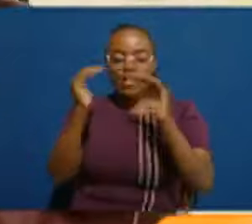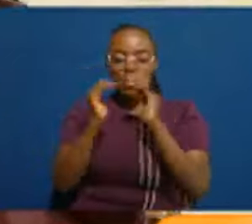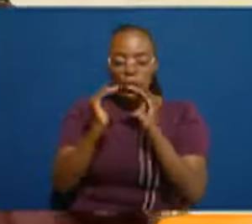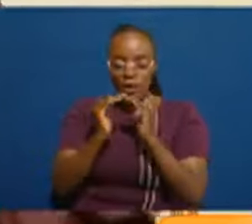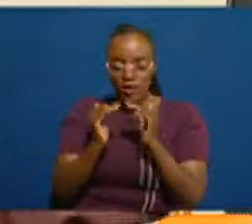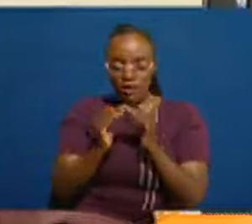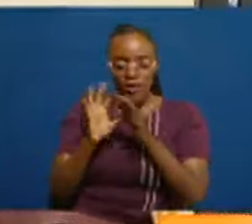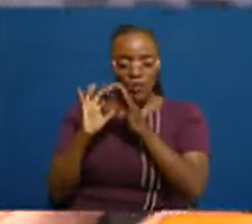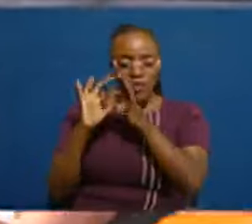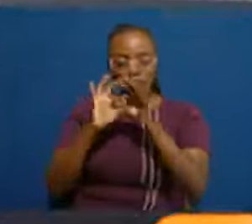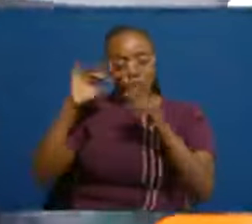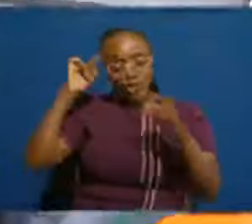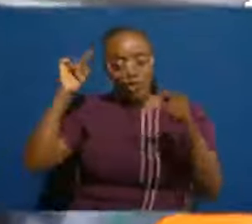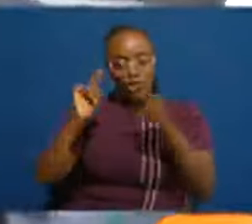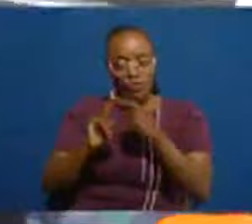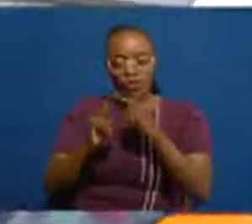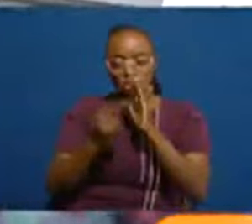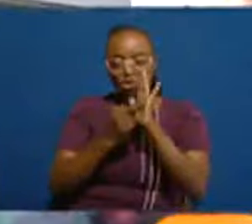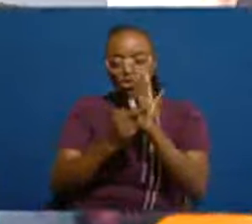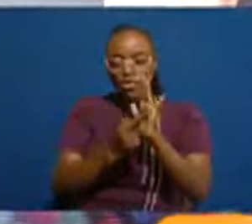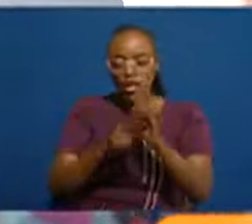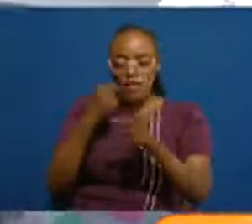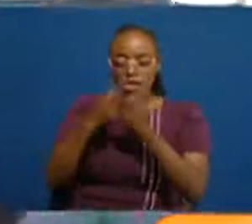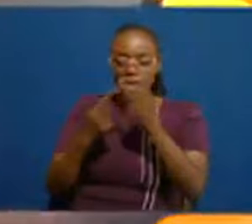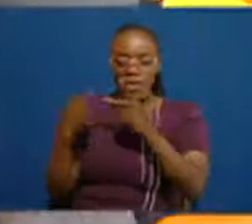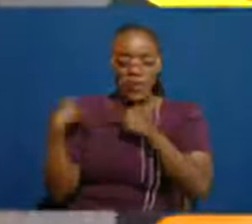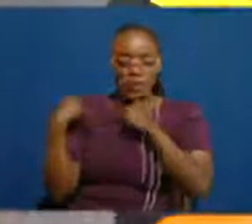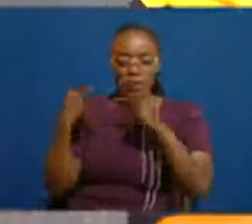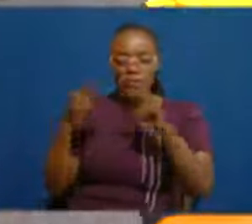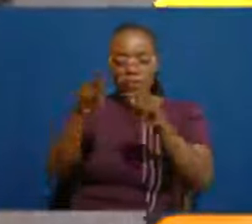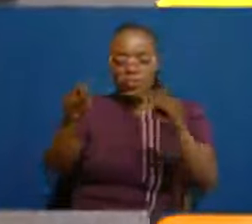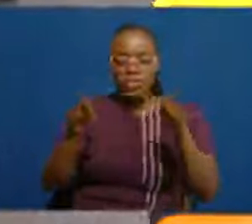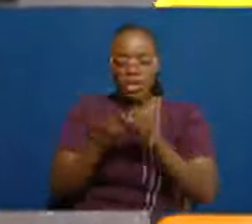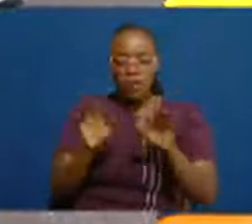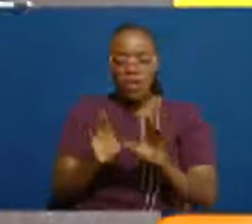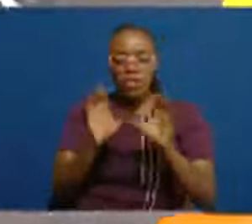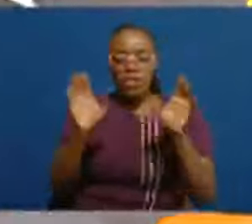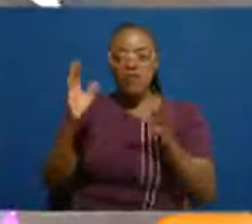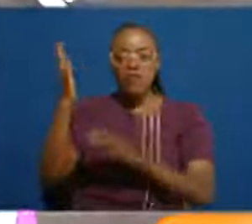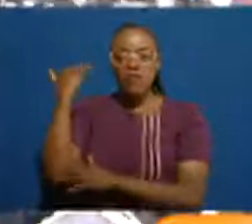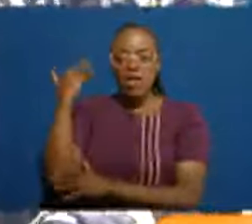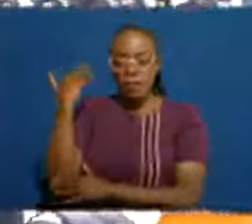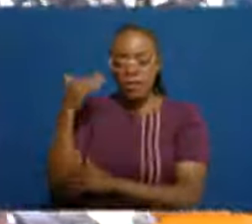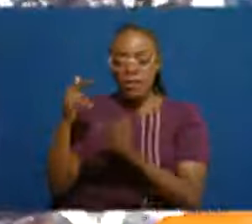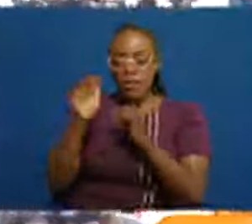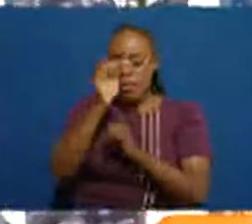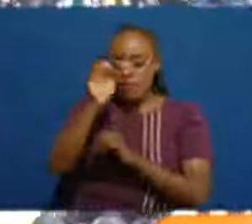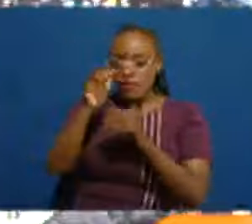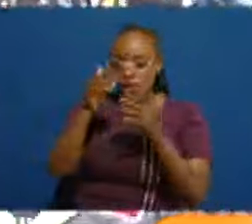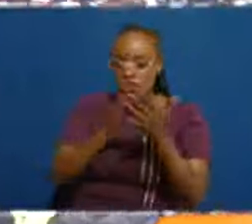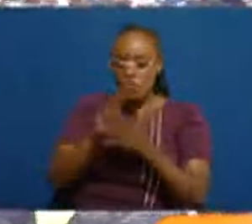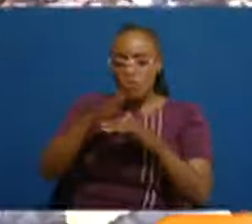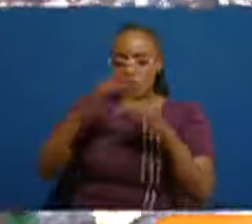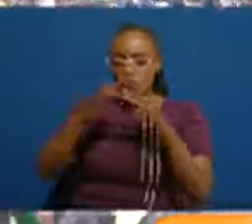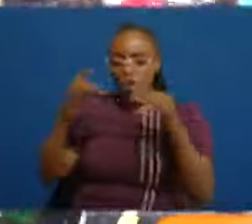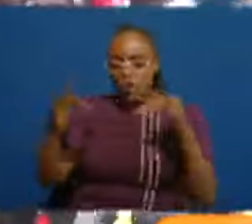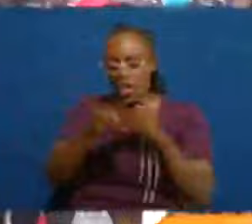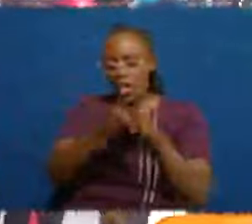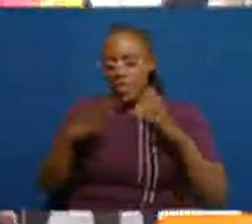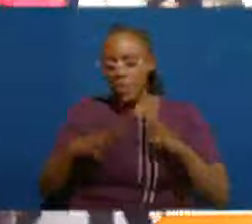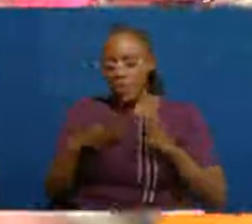Their unity of purpose, relegating decades of ethnic division to the past and resisting attempts by online mercenaries